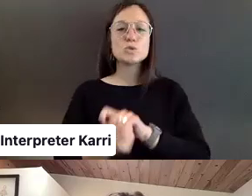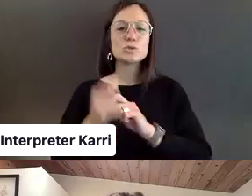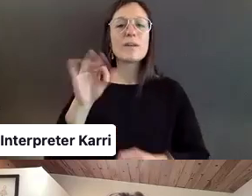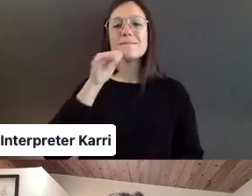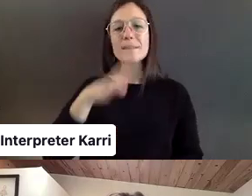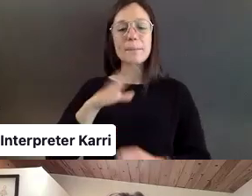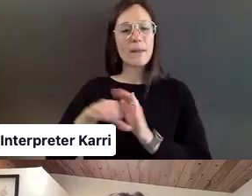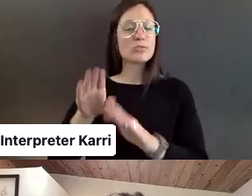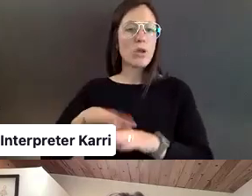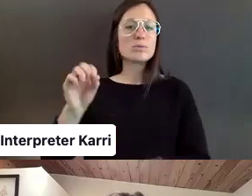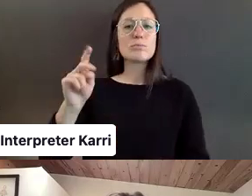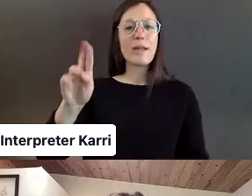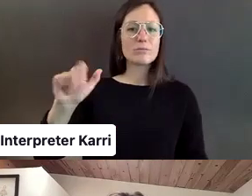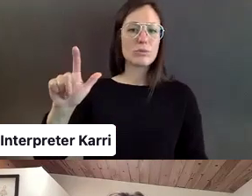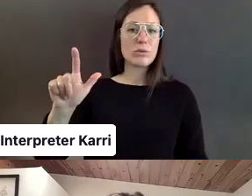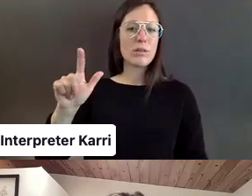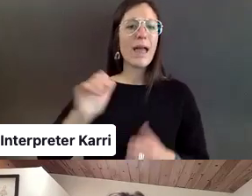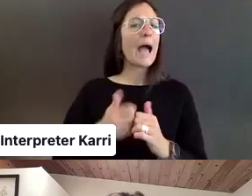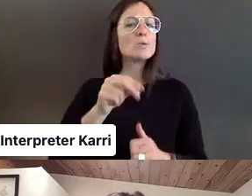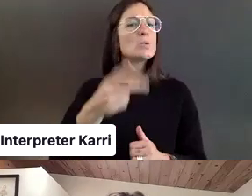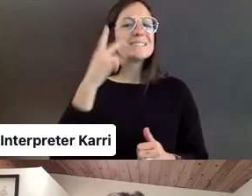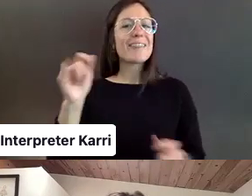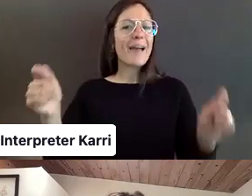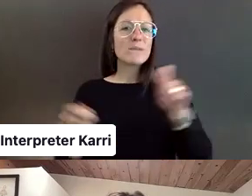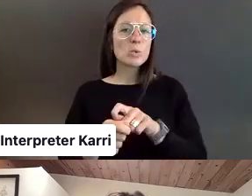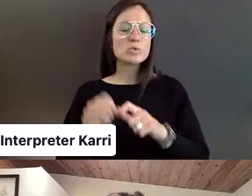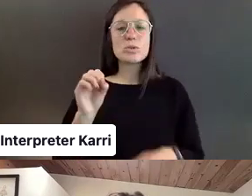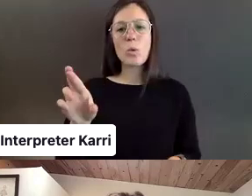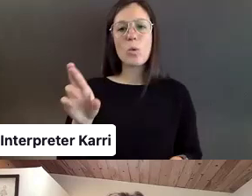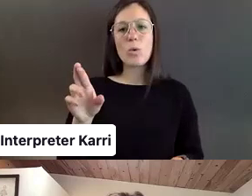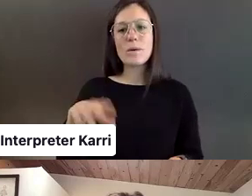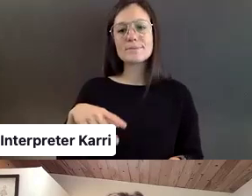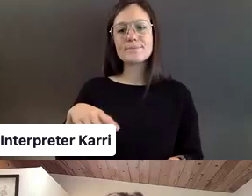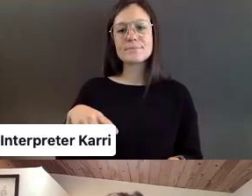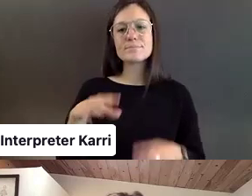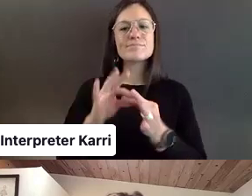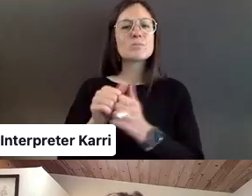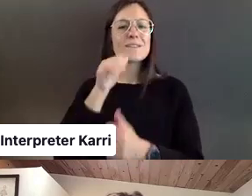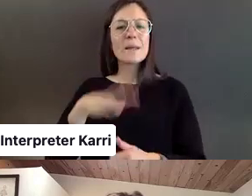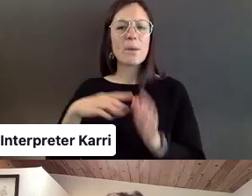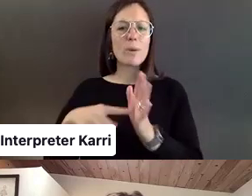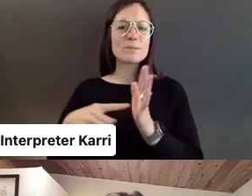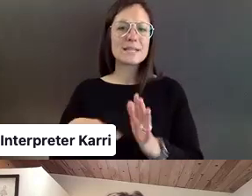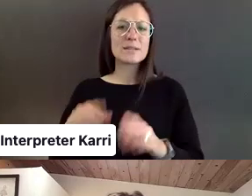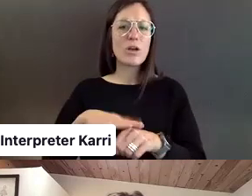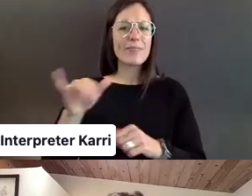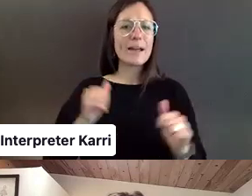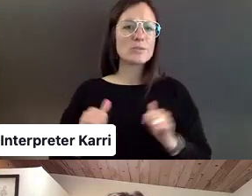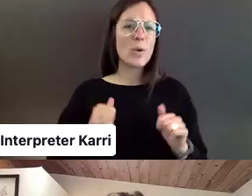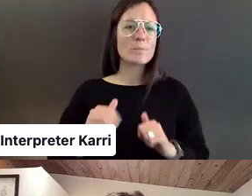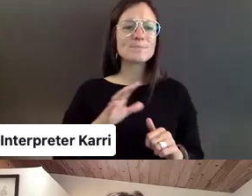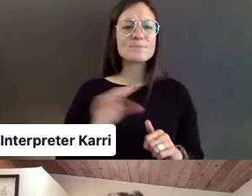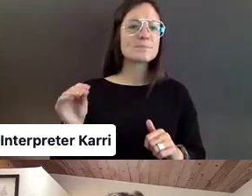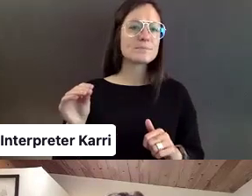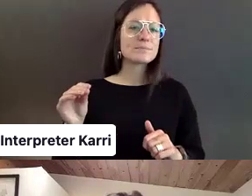characters on that show? How do you see that evolution, or with female representation on that show, and sort of